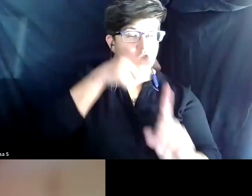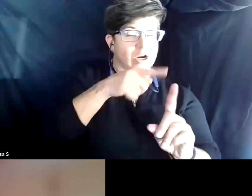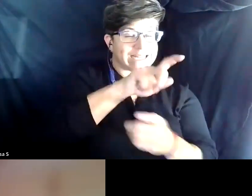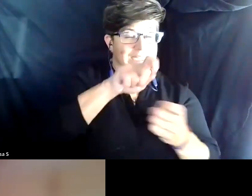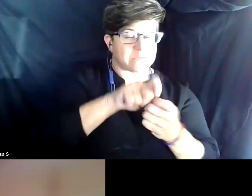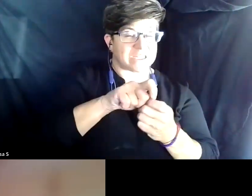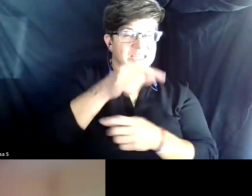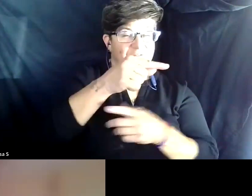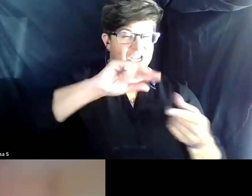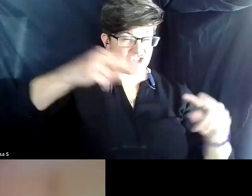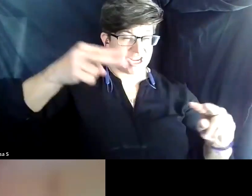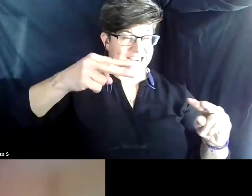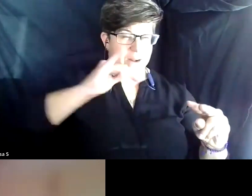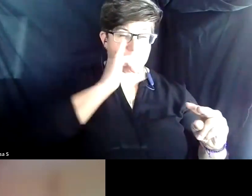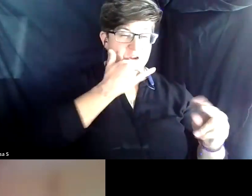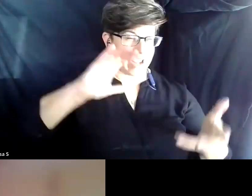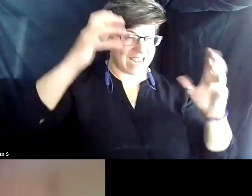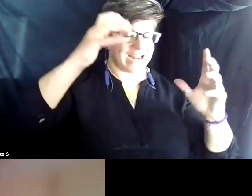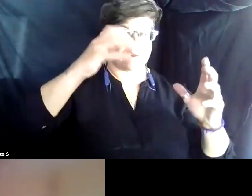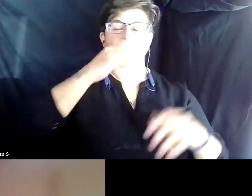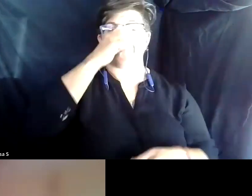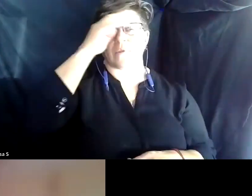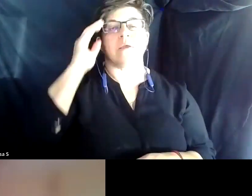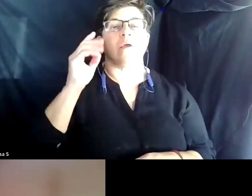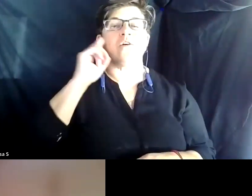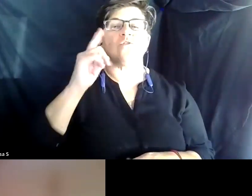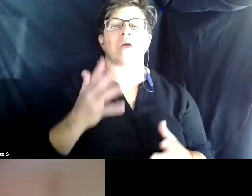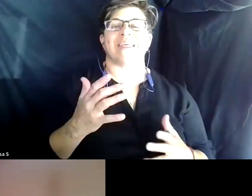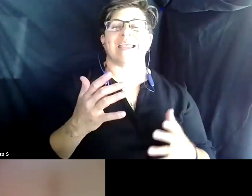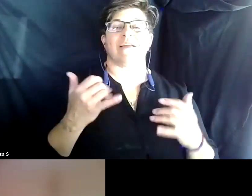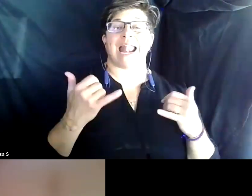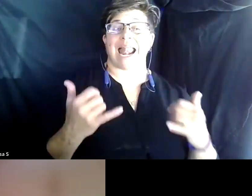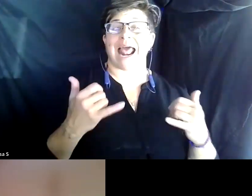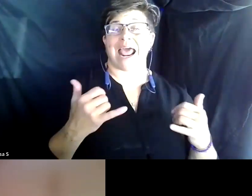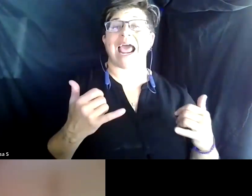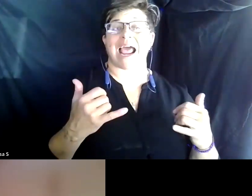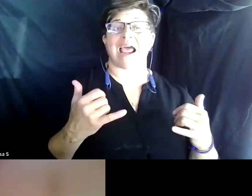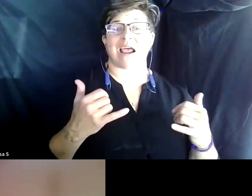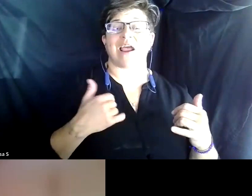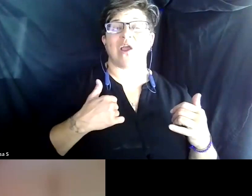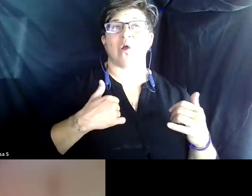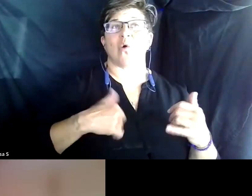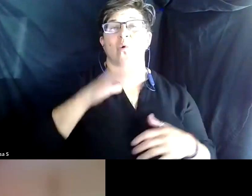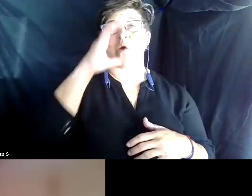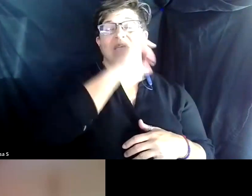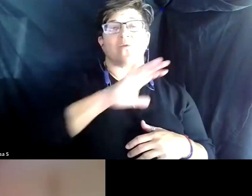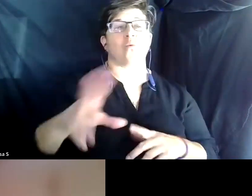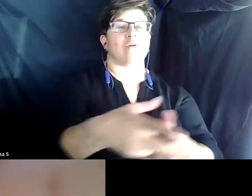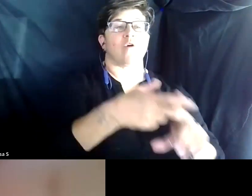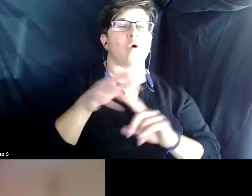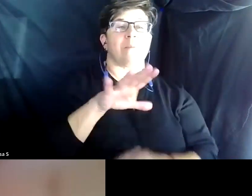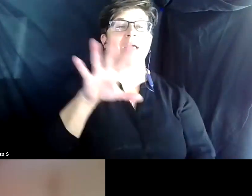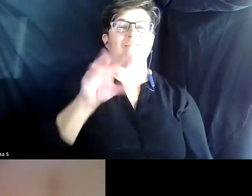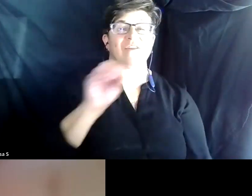in this patient. And so I think that by now, by our estimate, we recruited about 50% of